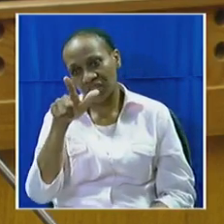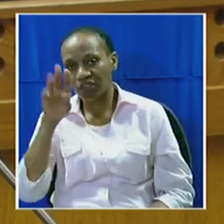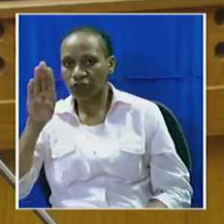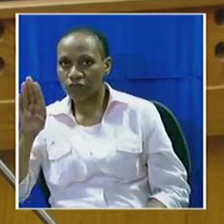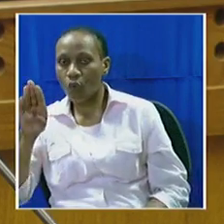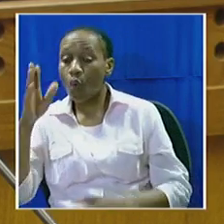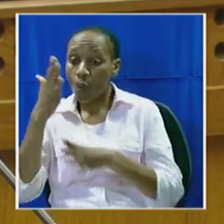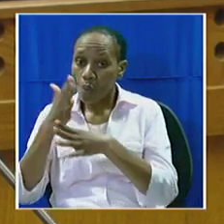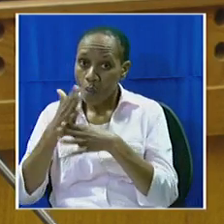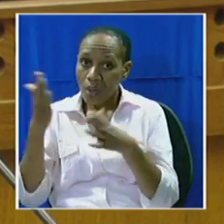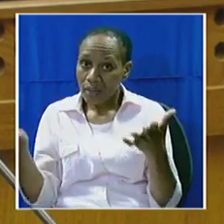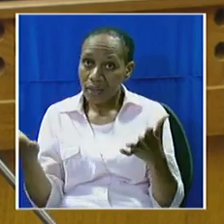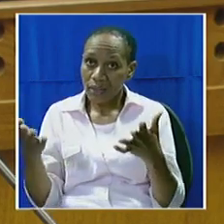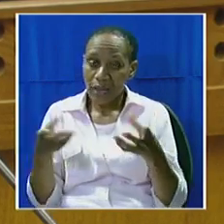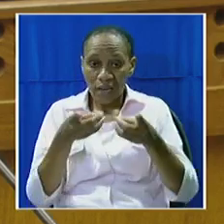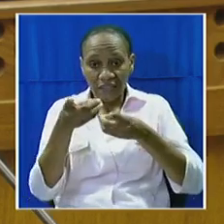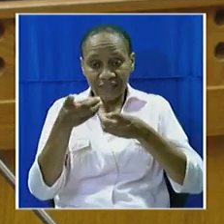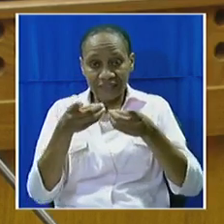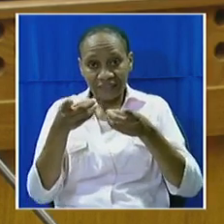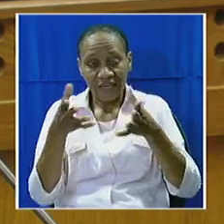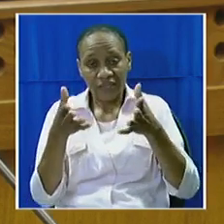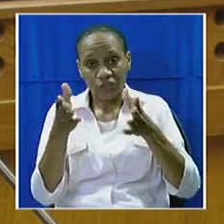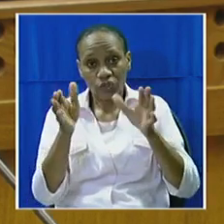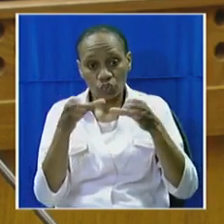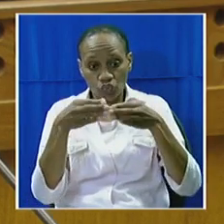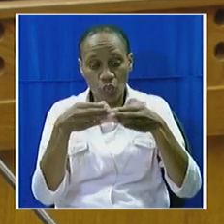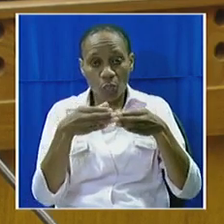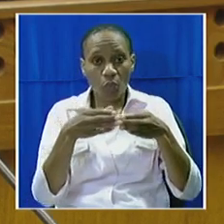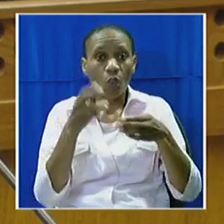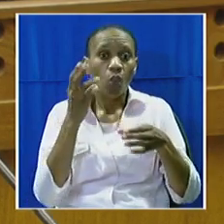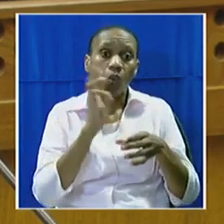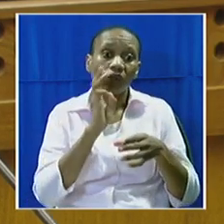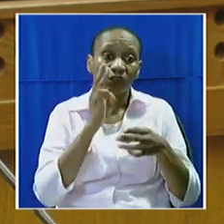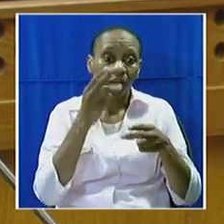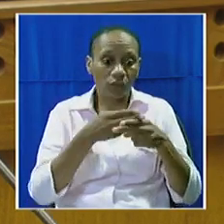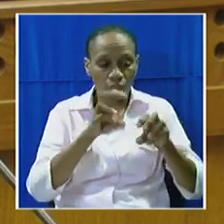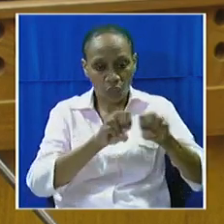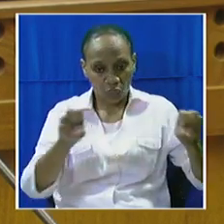1,274 posts are in the Directorate of Water and Waste.